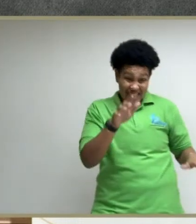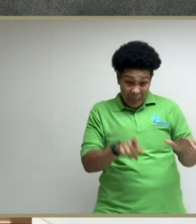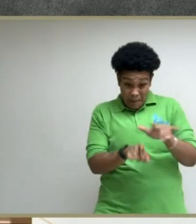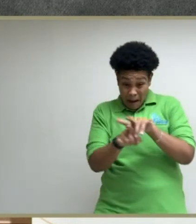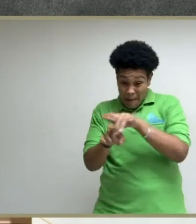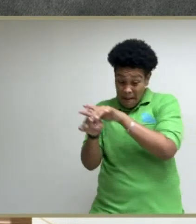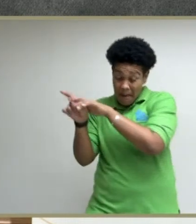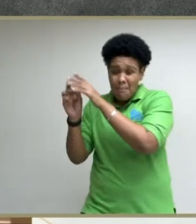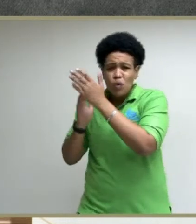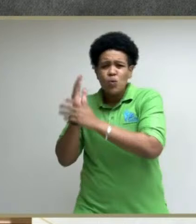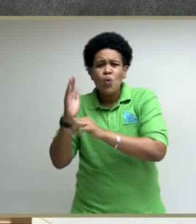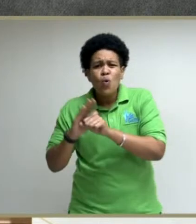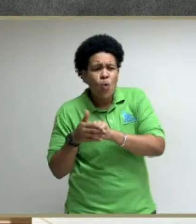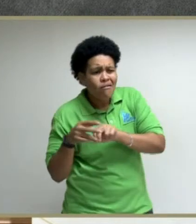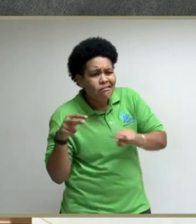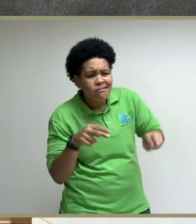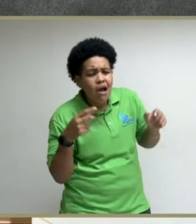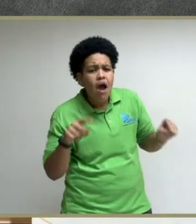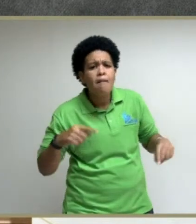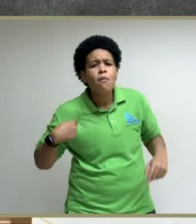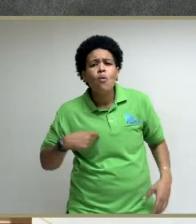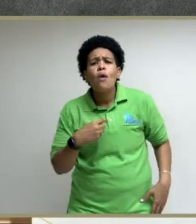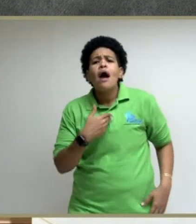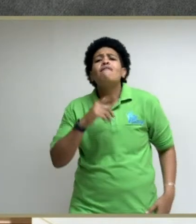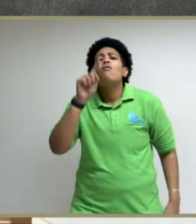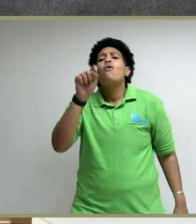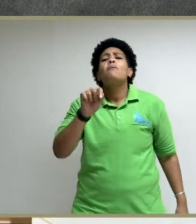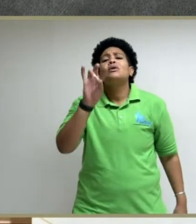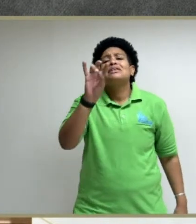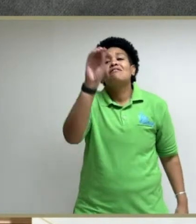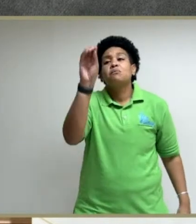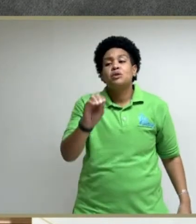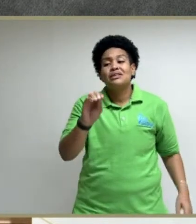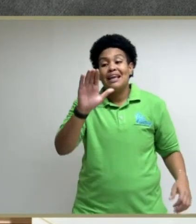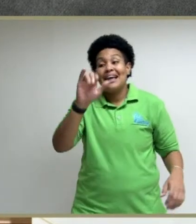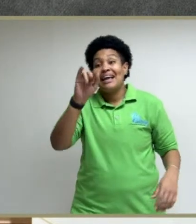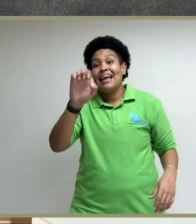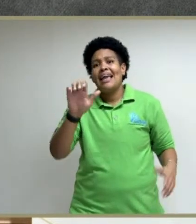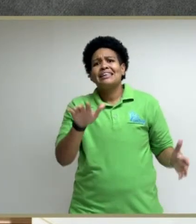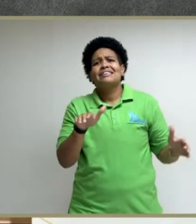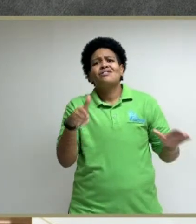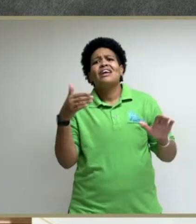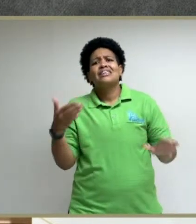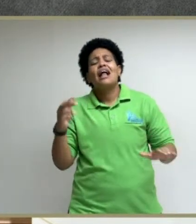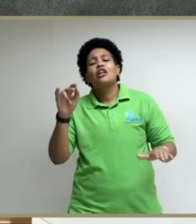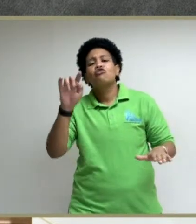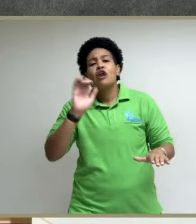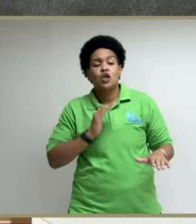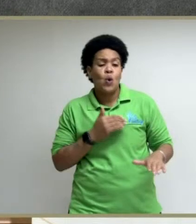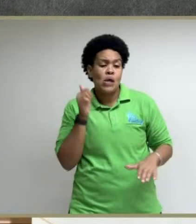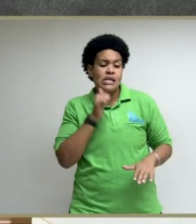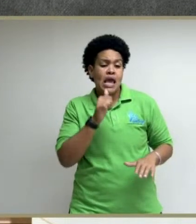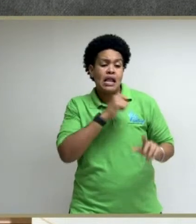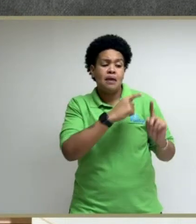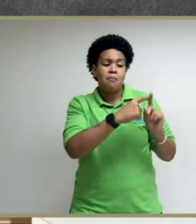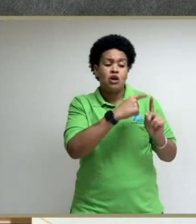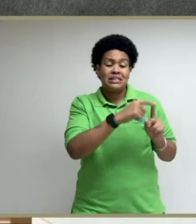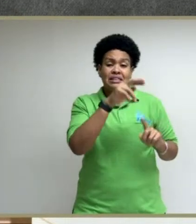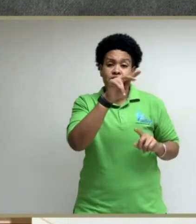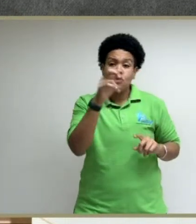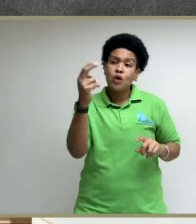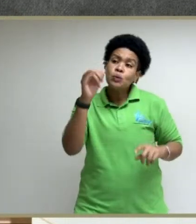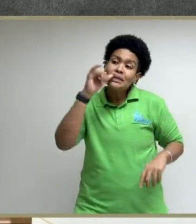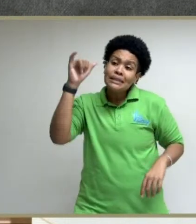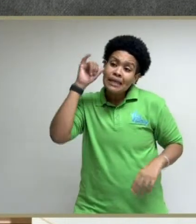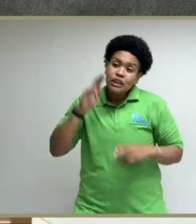COVID, and we have a 1.7% case fatality rate. Our daily positivity rate, using